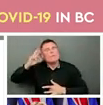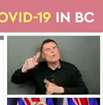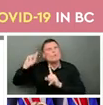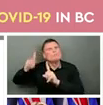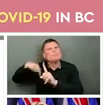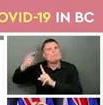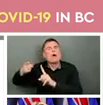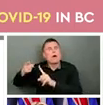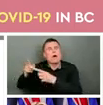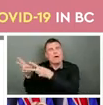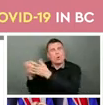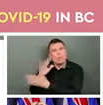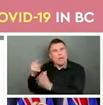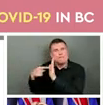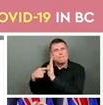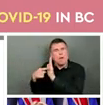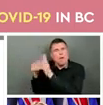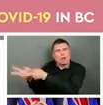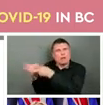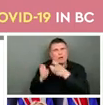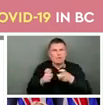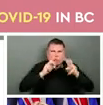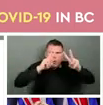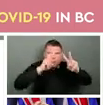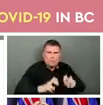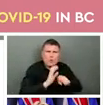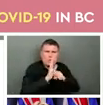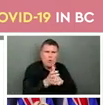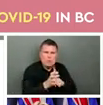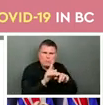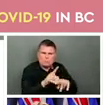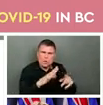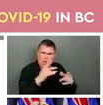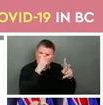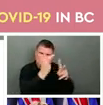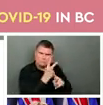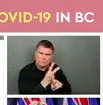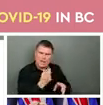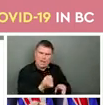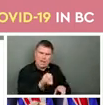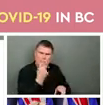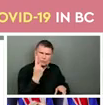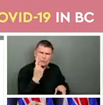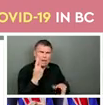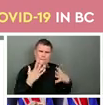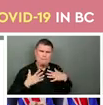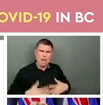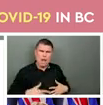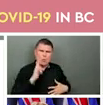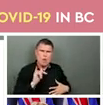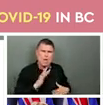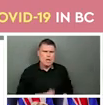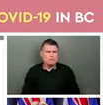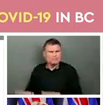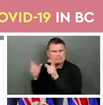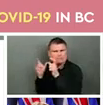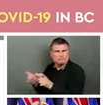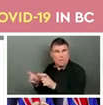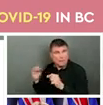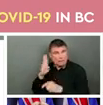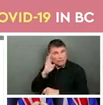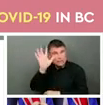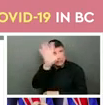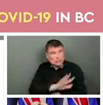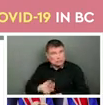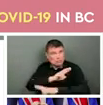look at how well these vaccines are protecting us on a real-world basis here in BC, despite the different